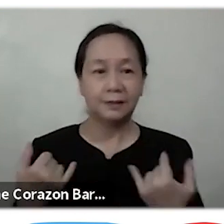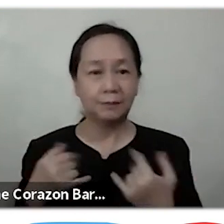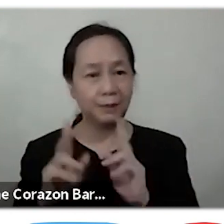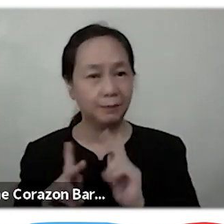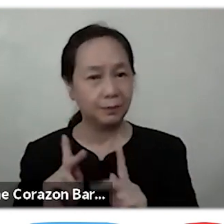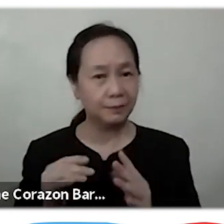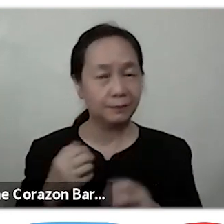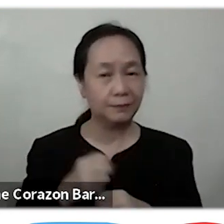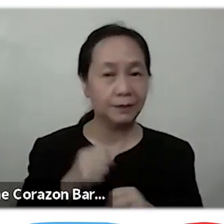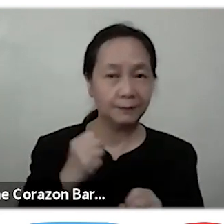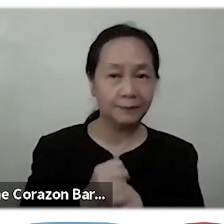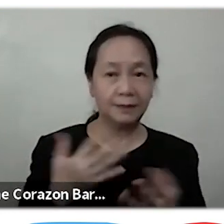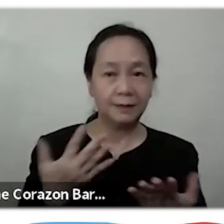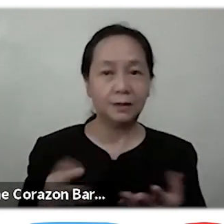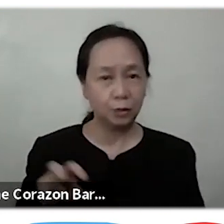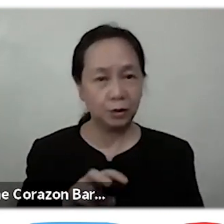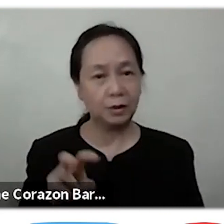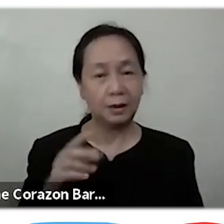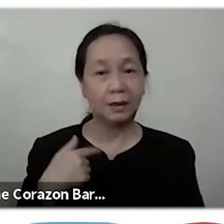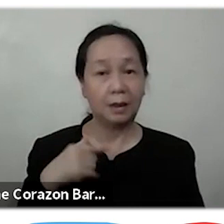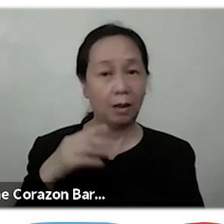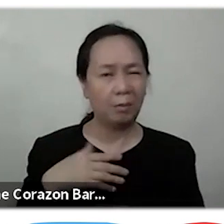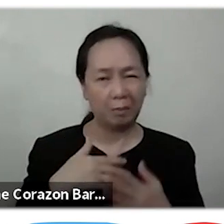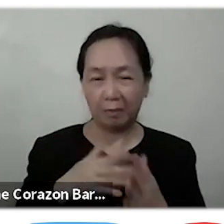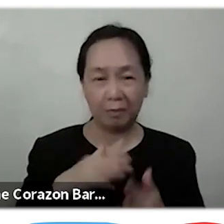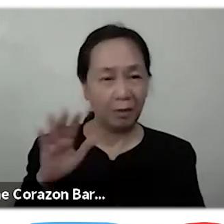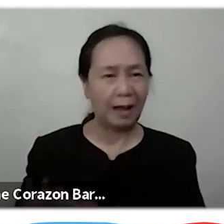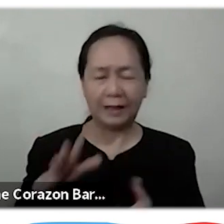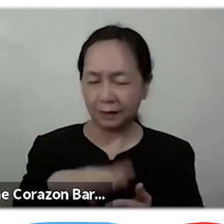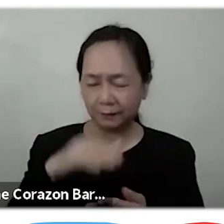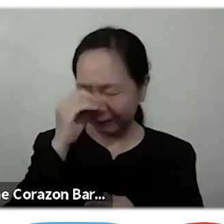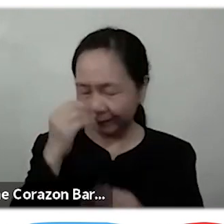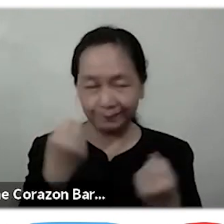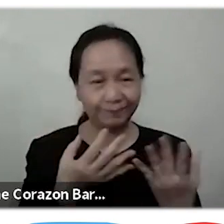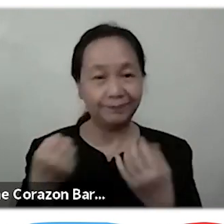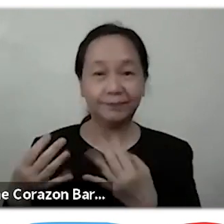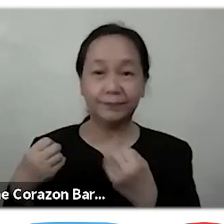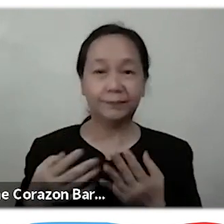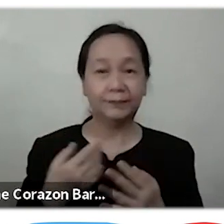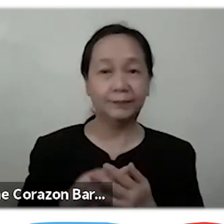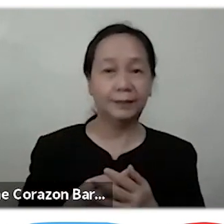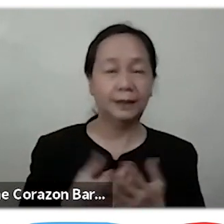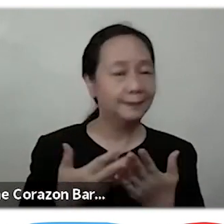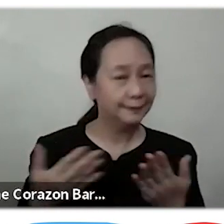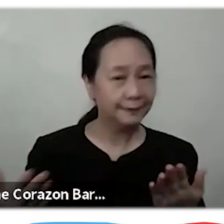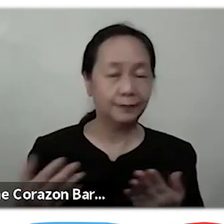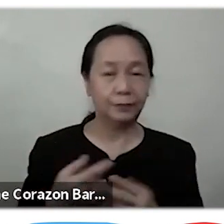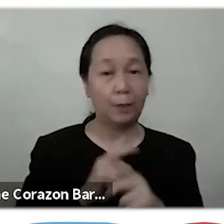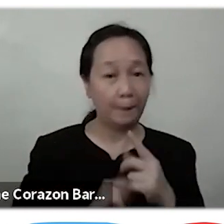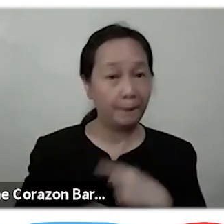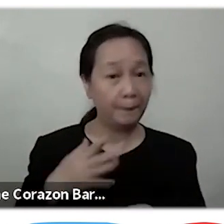make networking, though I was a child, I learned so many things from the adults around me. I learned so many things from